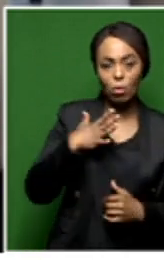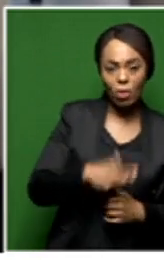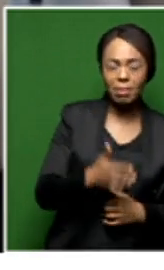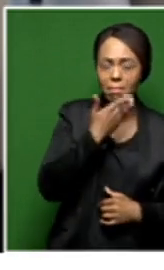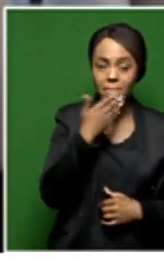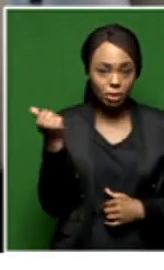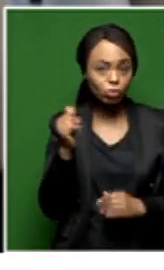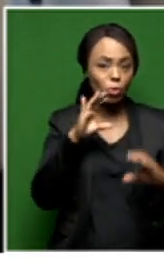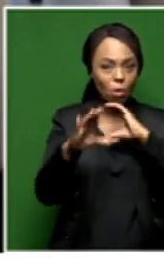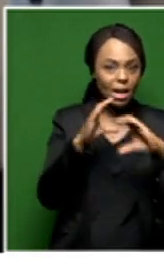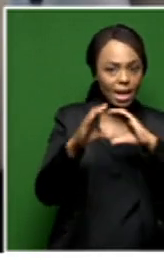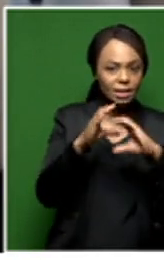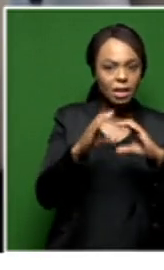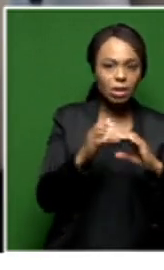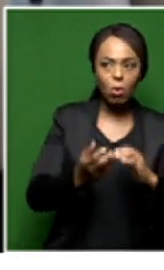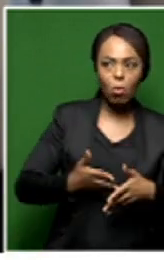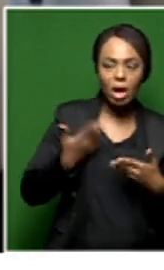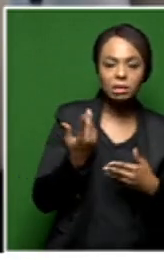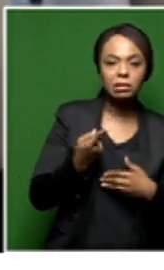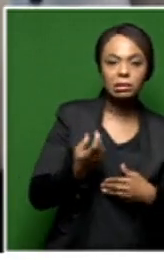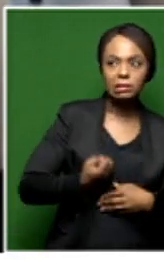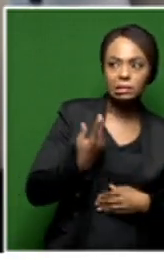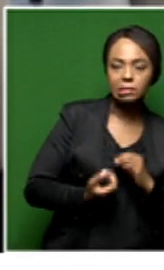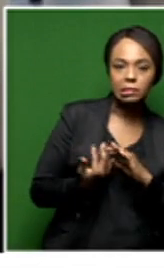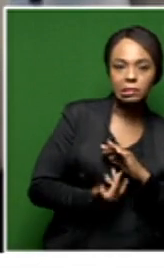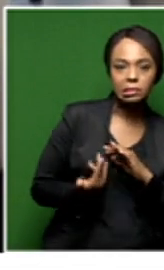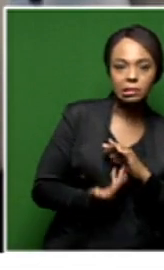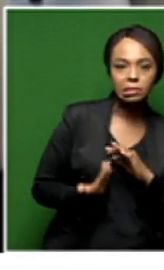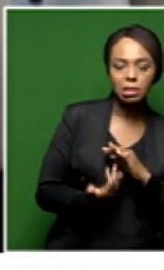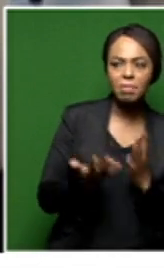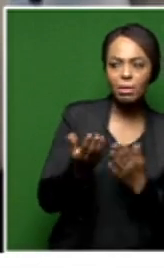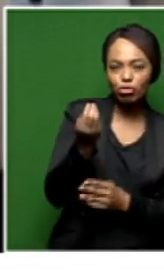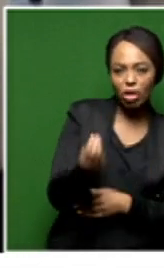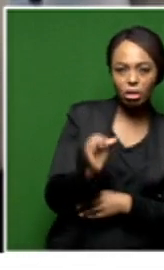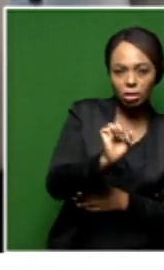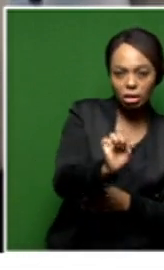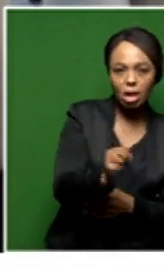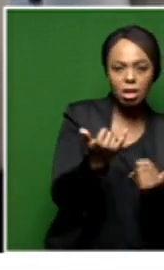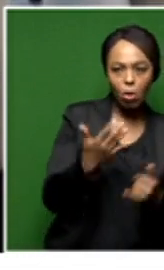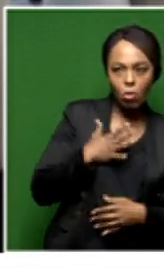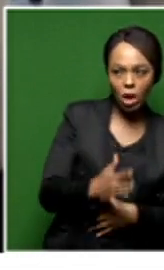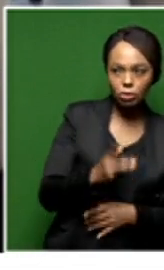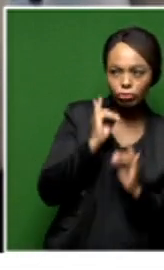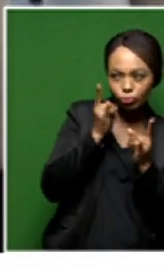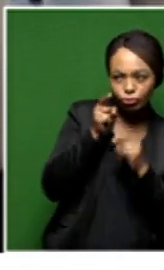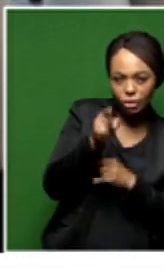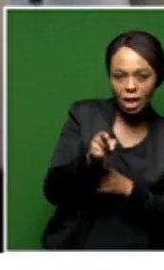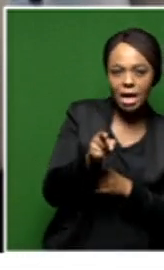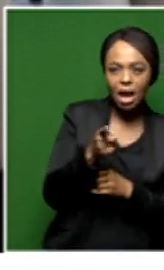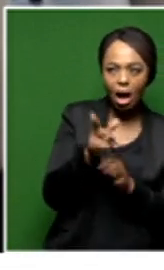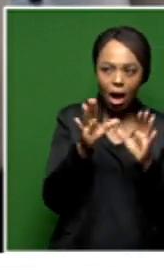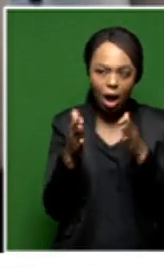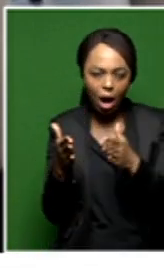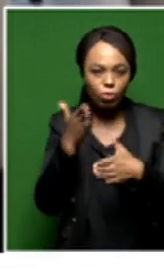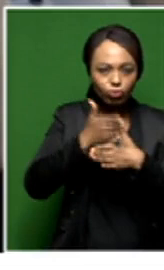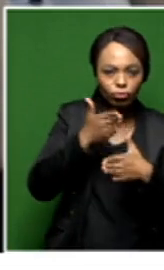best in communication, you want to be inspired, or if you're sitting at home and you have a child and you say you want them to look at this in the industry and maybe